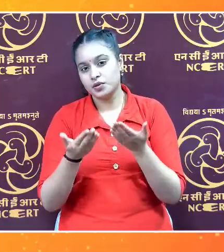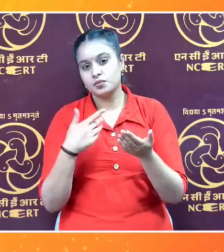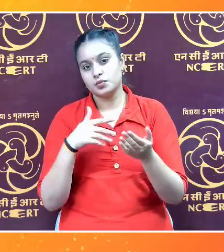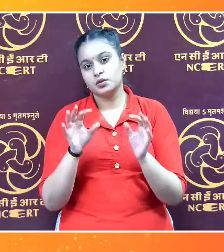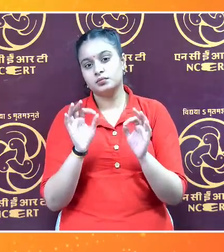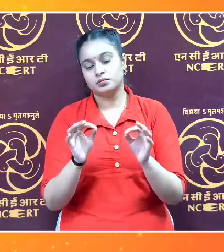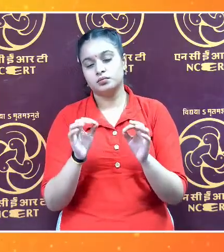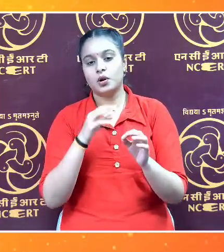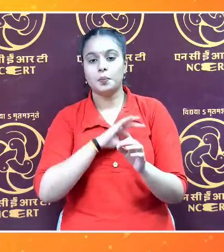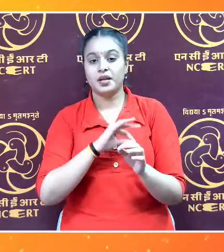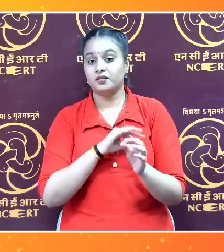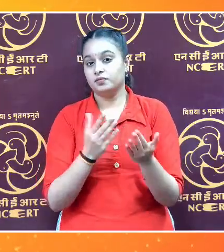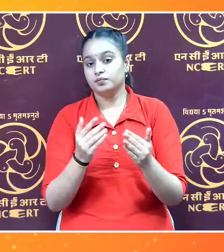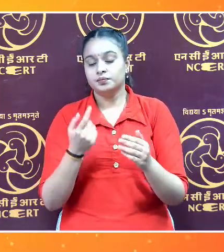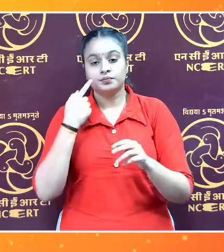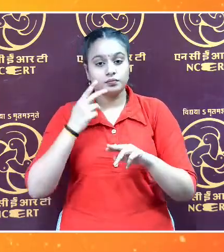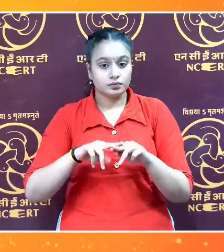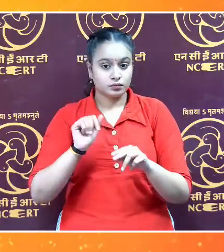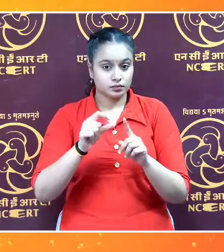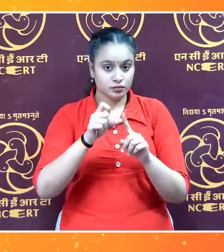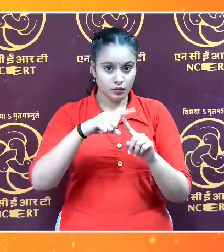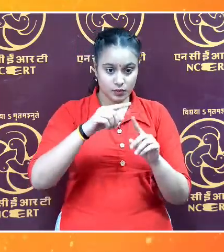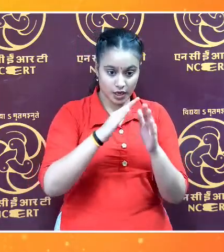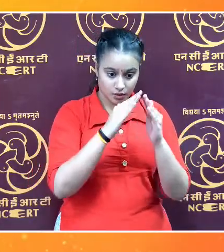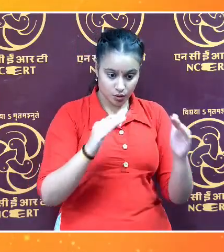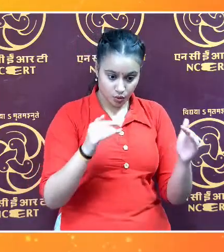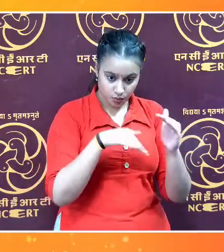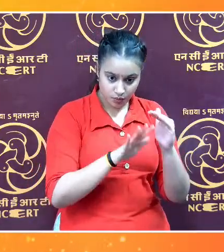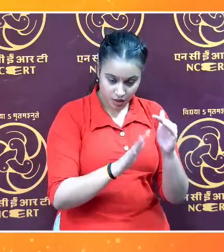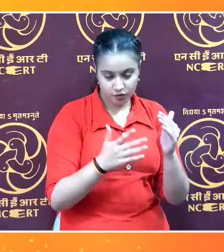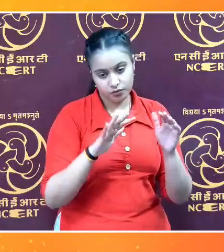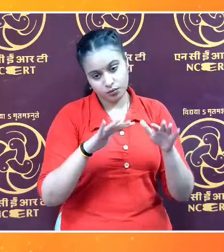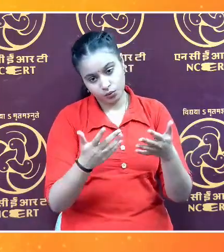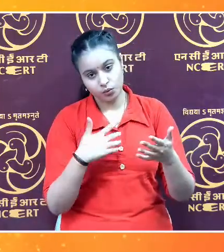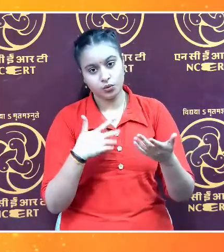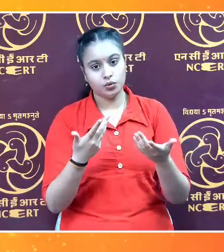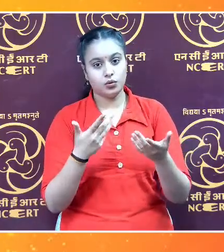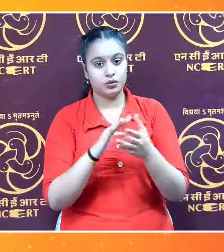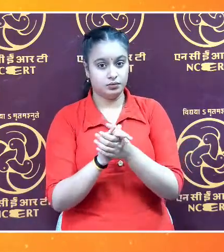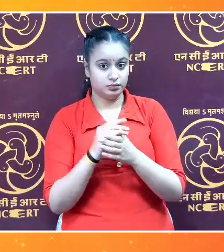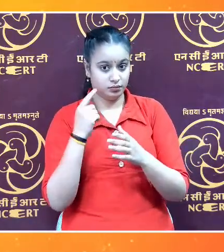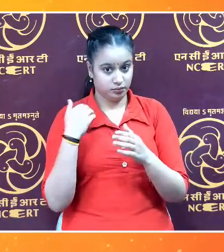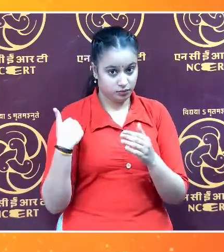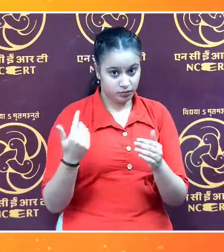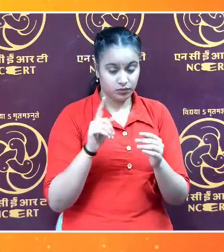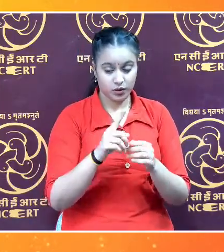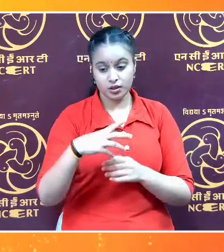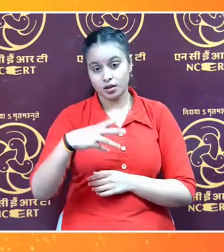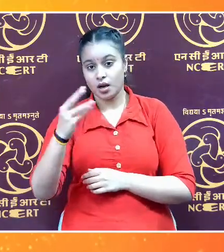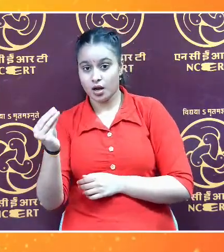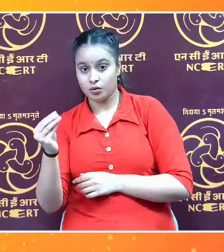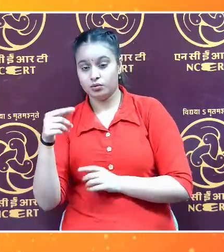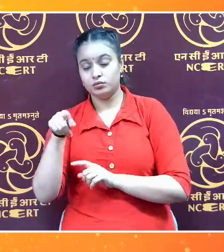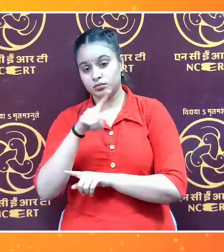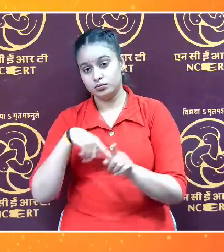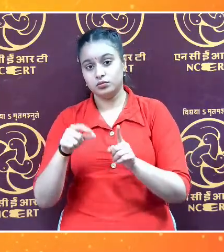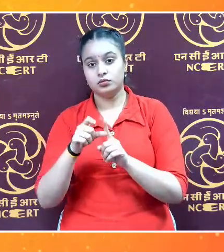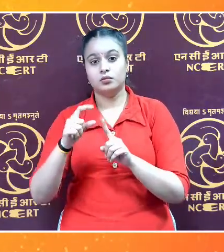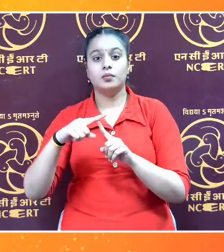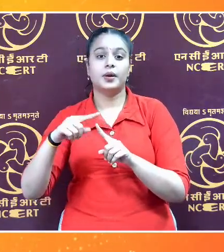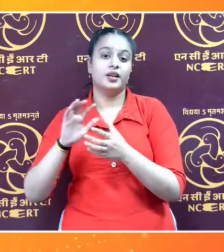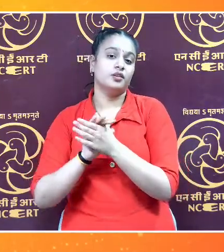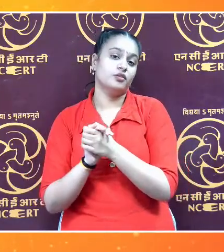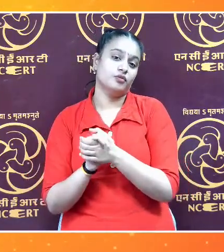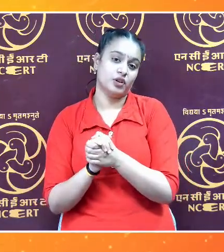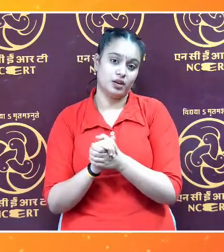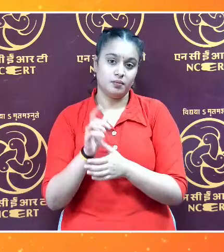great job in Of that. course, if you have a pet at home, you can be a pet parent or you can be a pet sibling, but outside you can definitely be a pet friend,